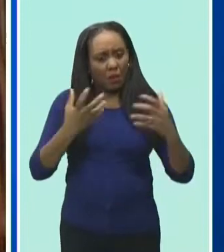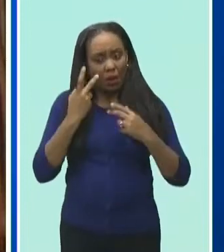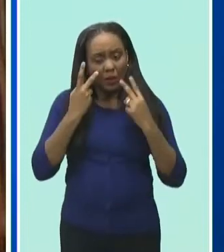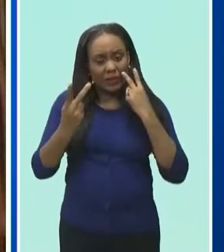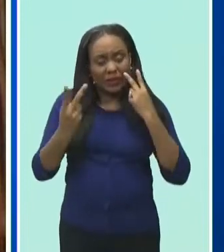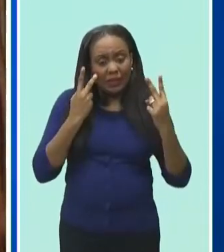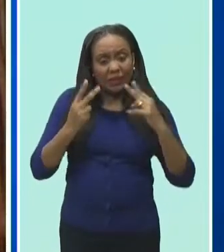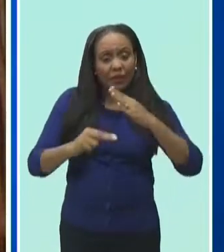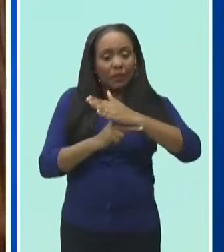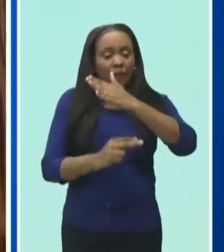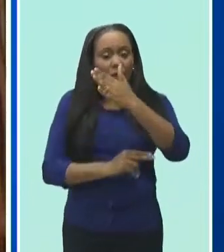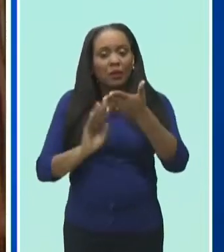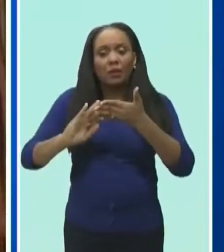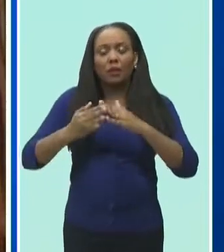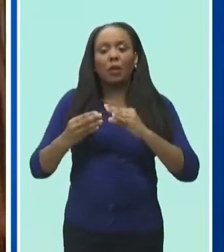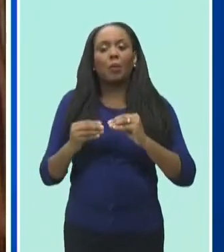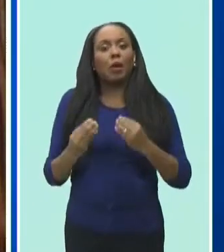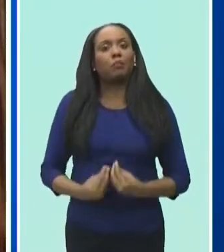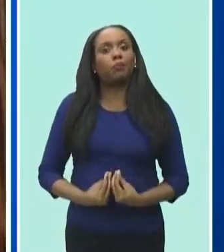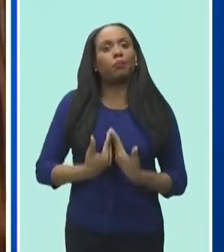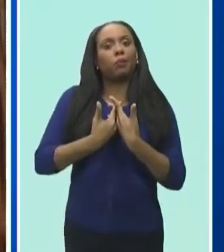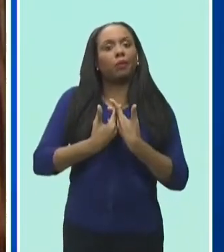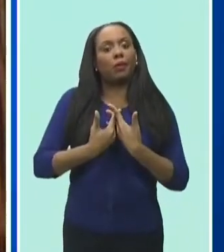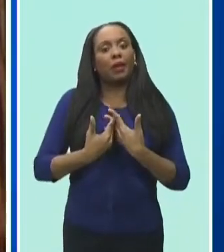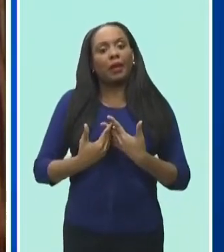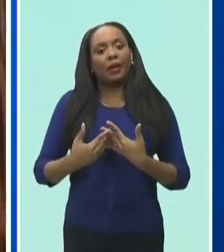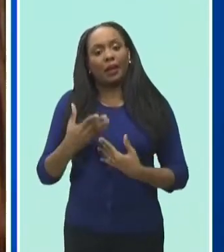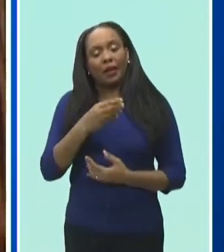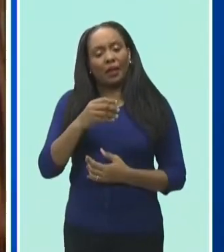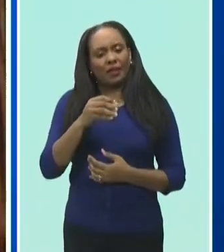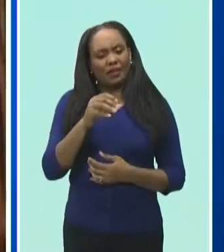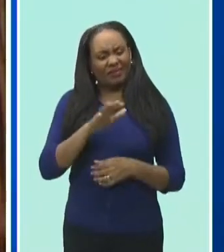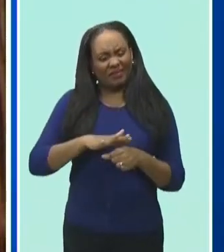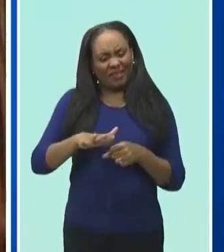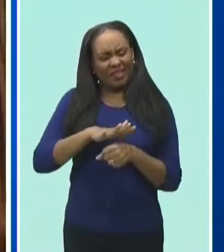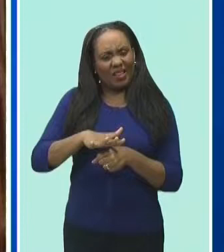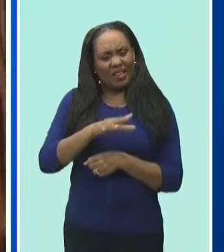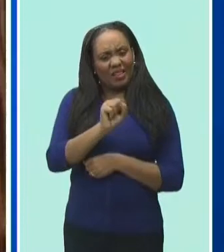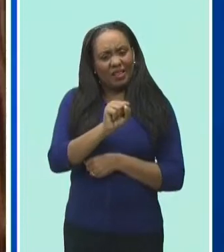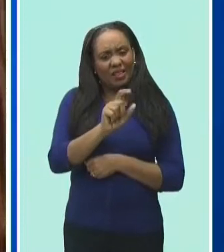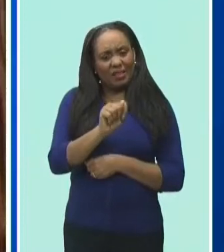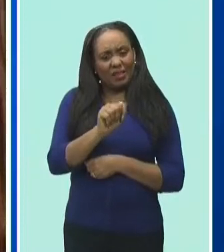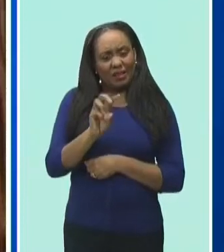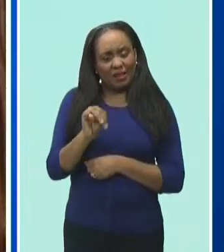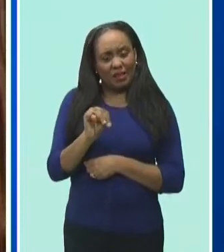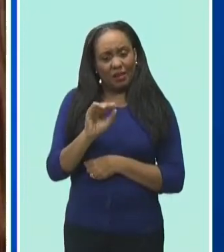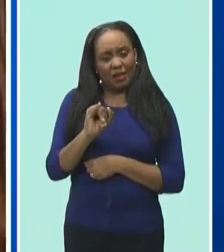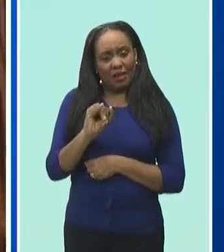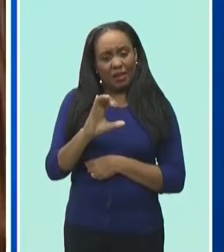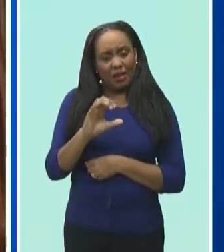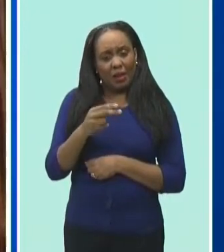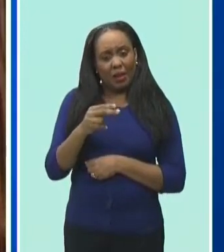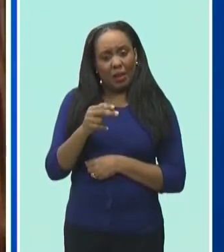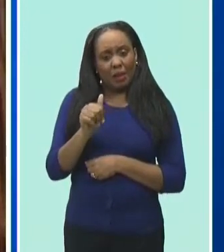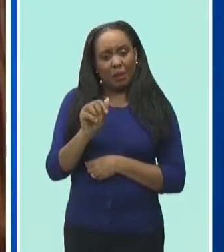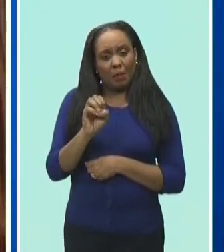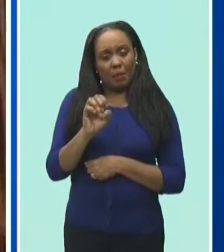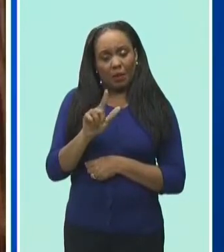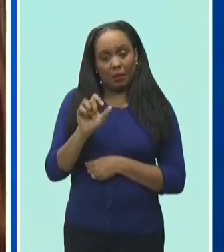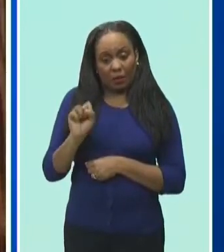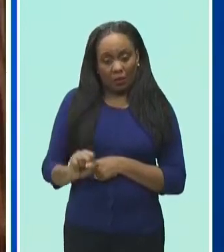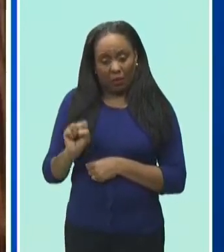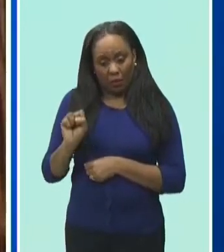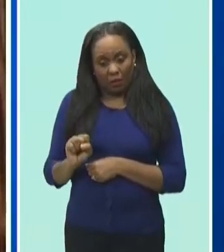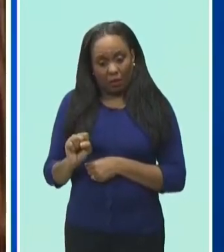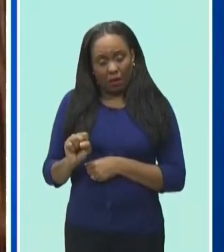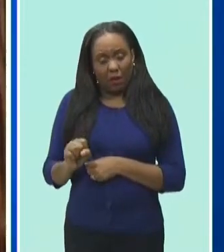and the constituency of St. Michael South, Mr. Speaker, sir, one has to therefore confront in a serious